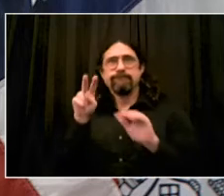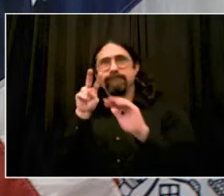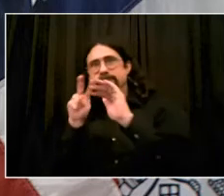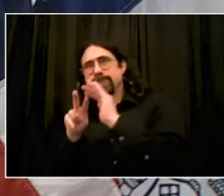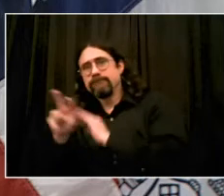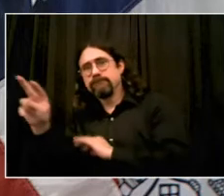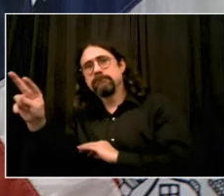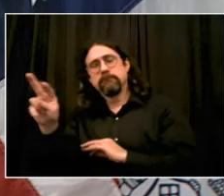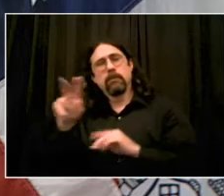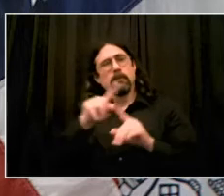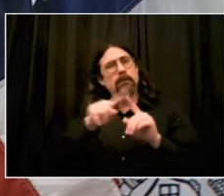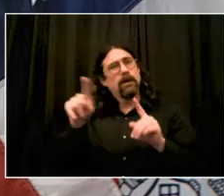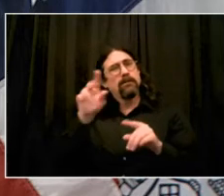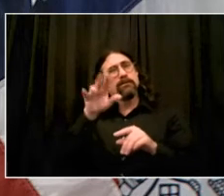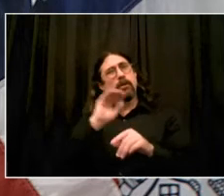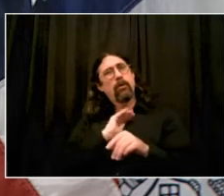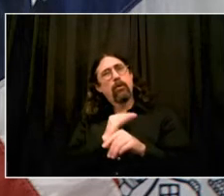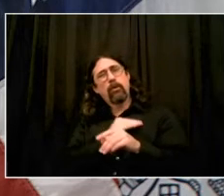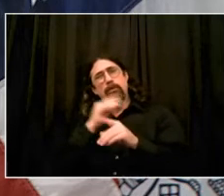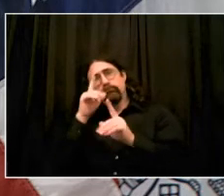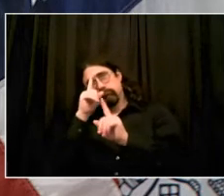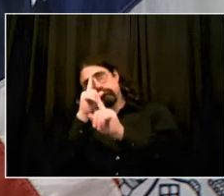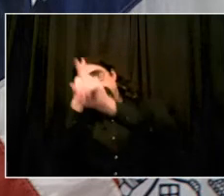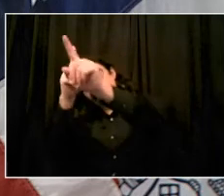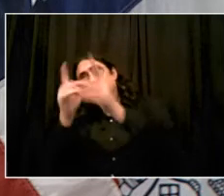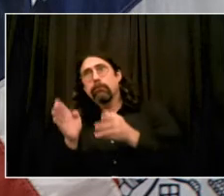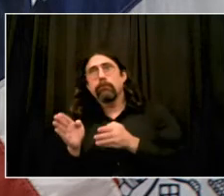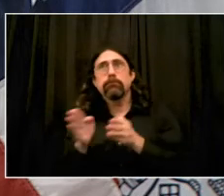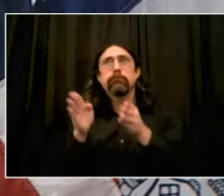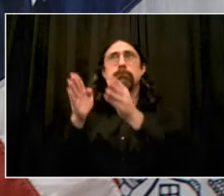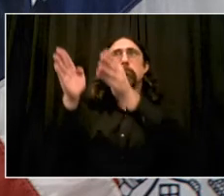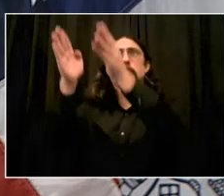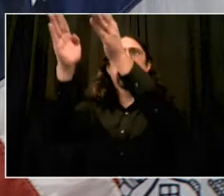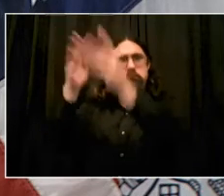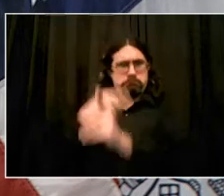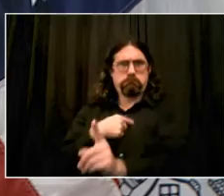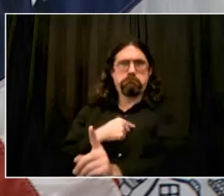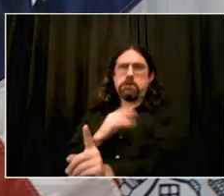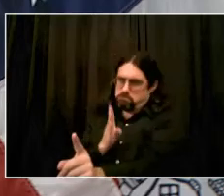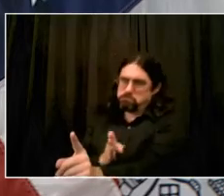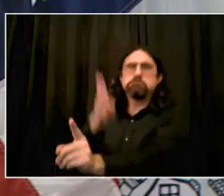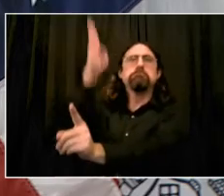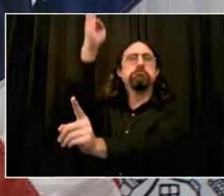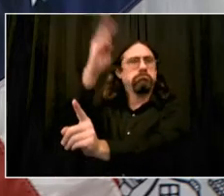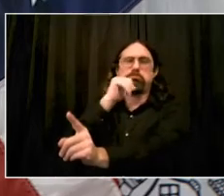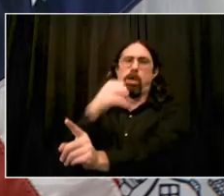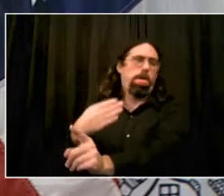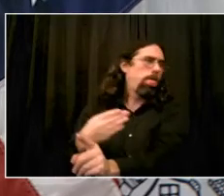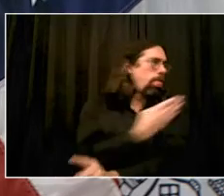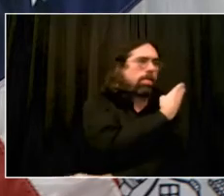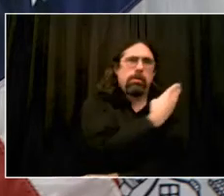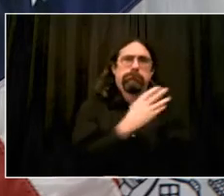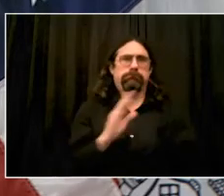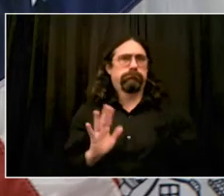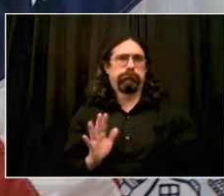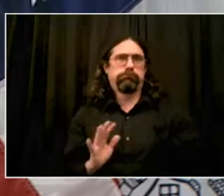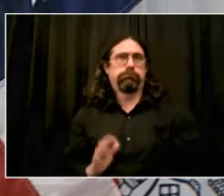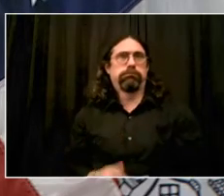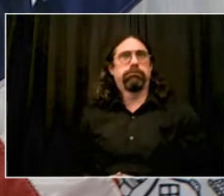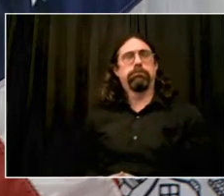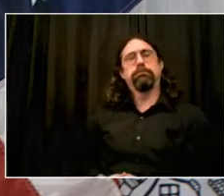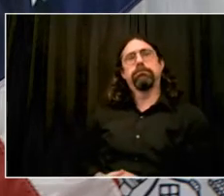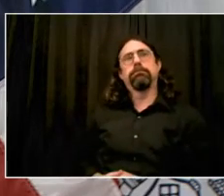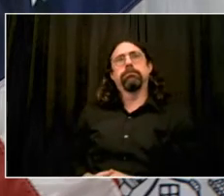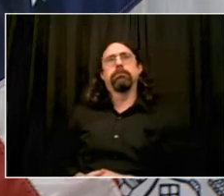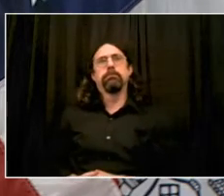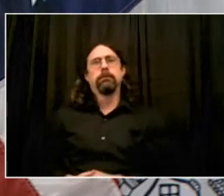Great. Just relatedly on the pension fund divestment, the latest release that I've seen,